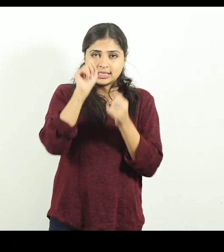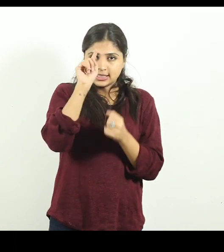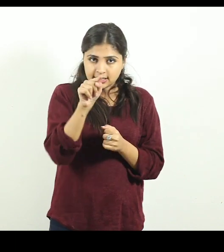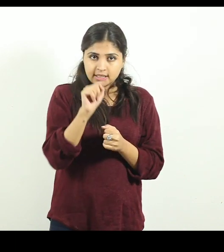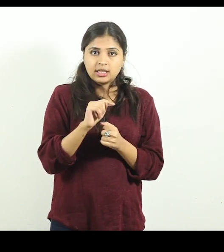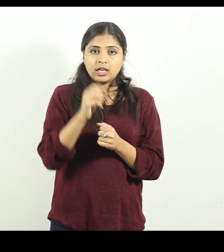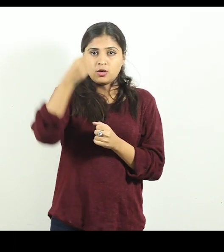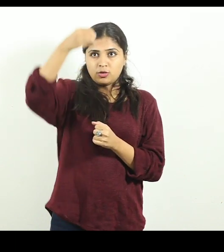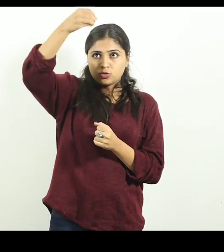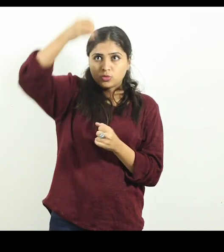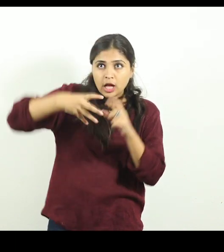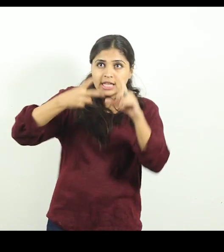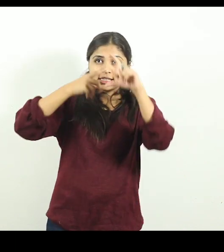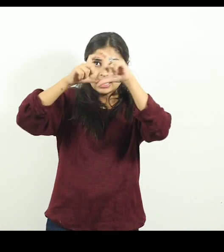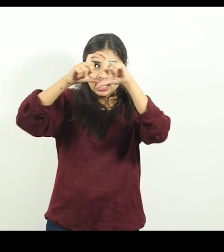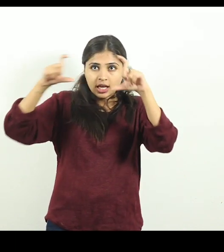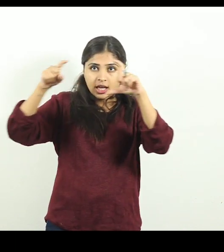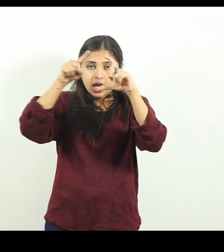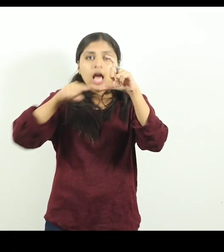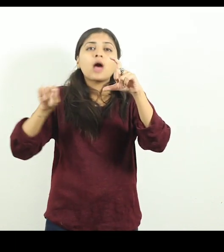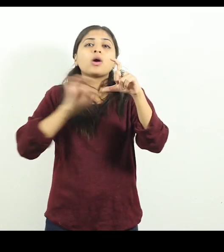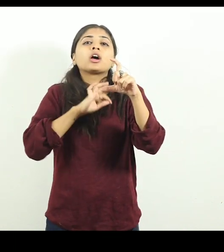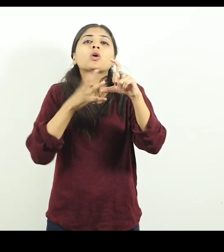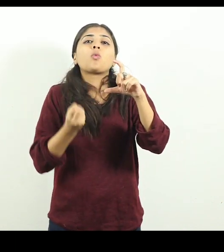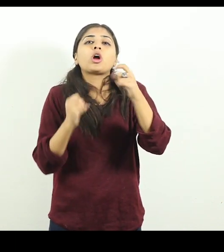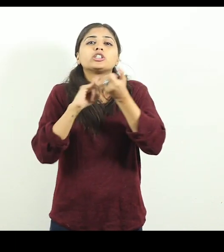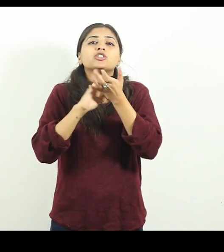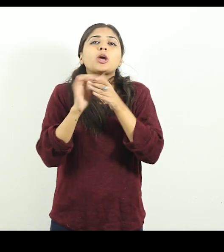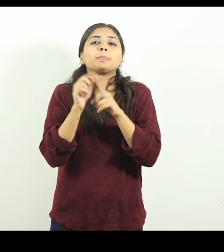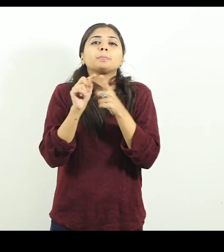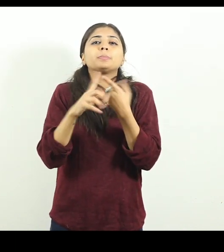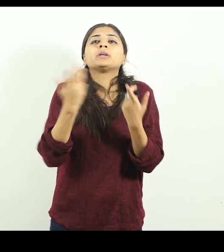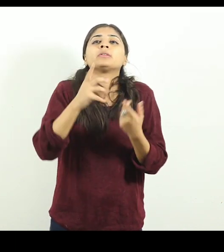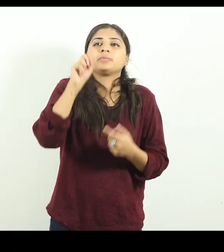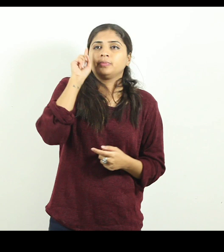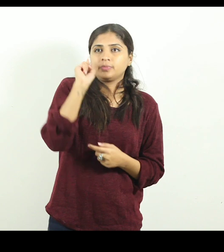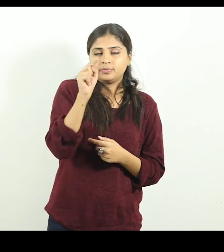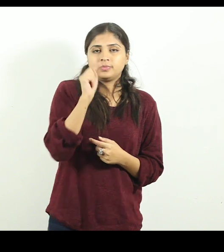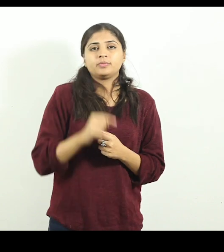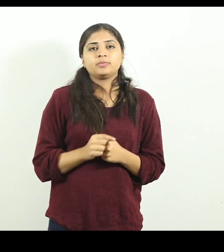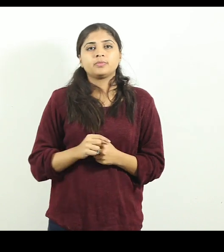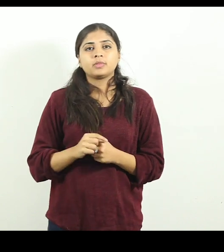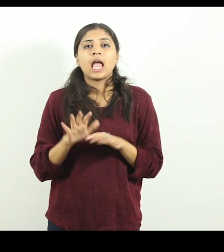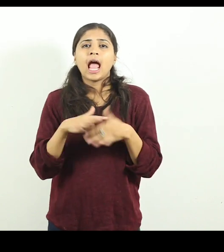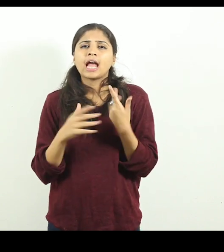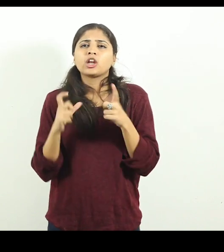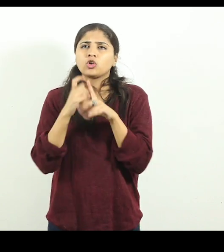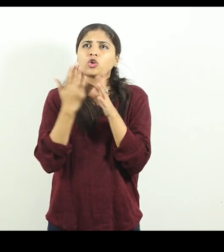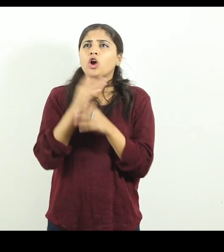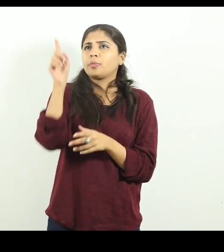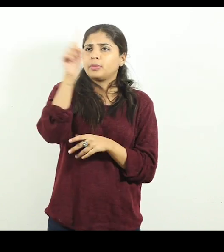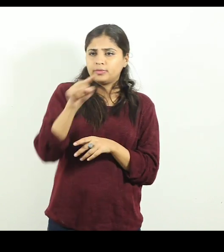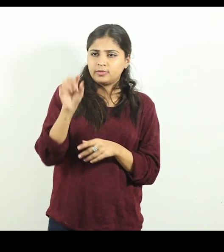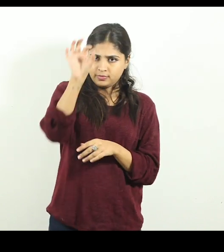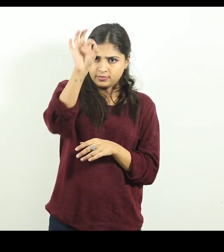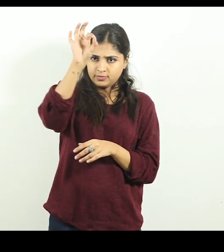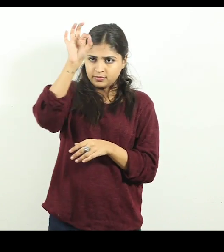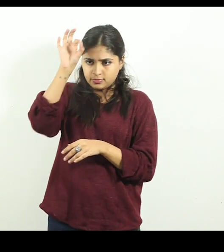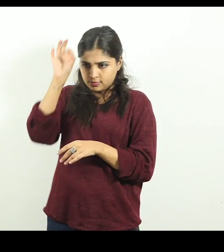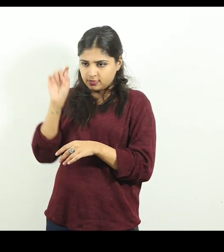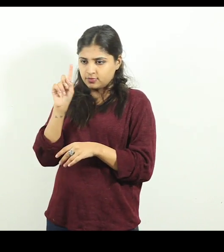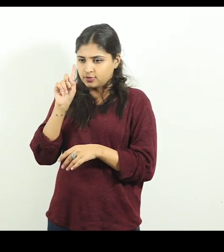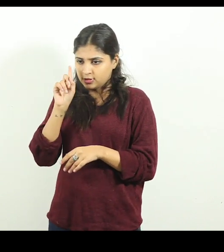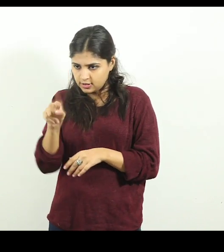appear. Click the shape that you want. Click anywhere in the document and then drag to place the shape.